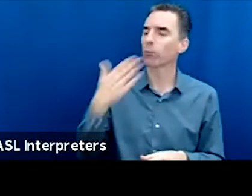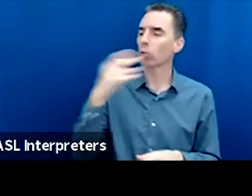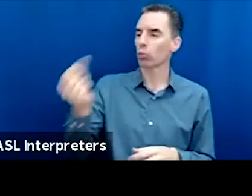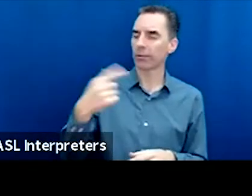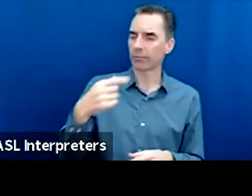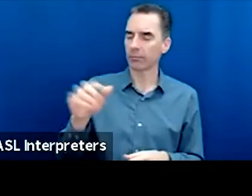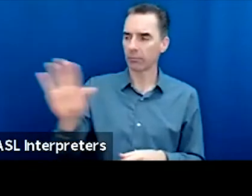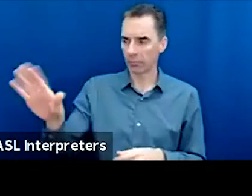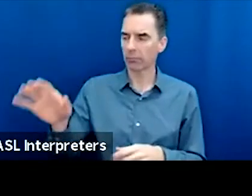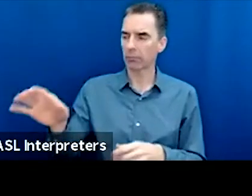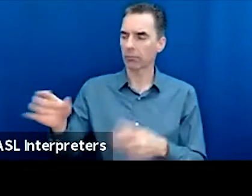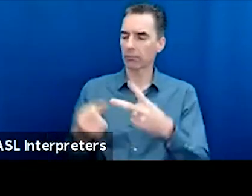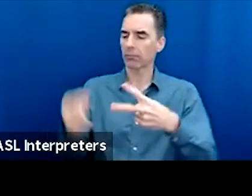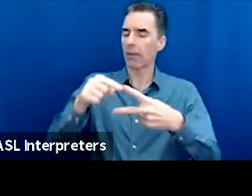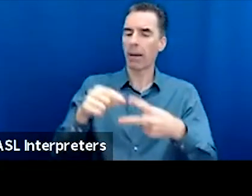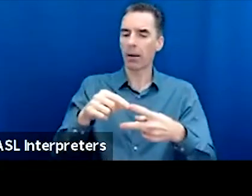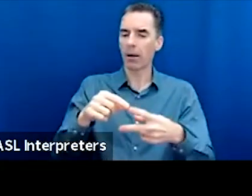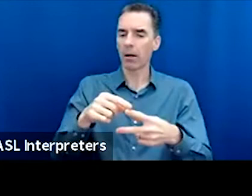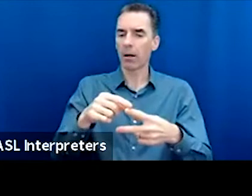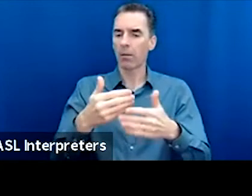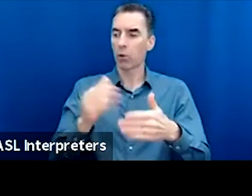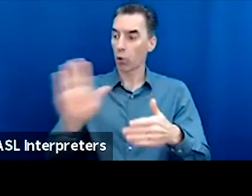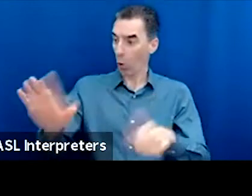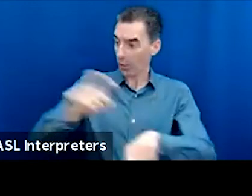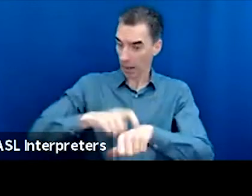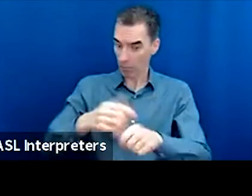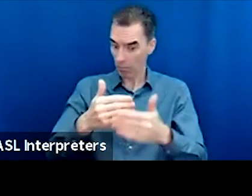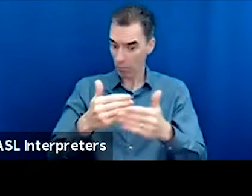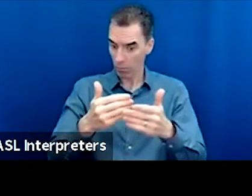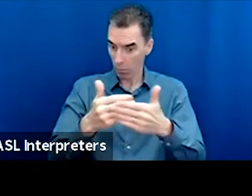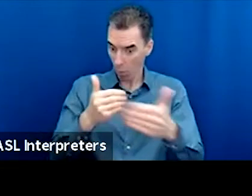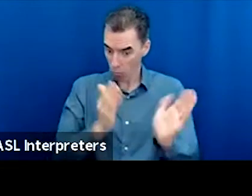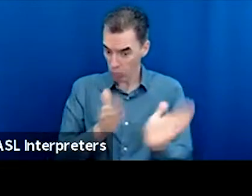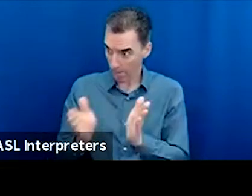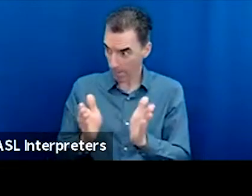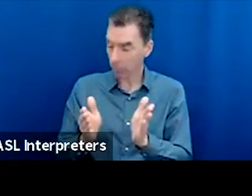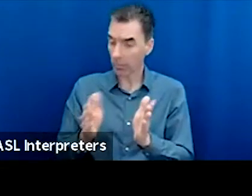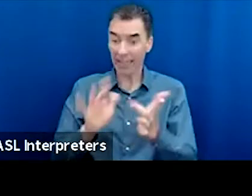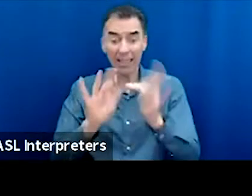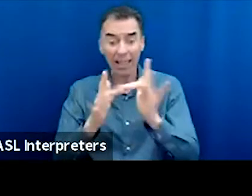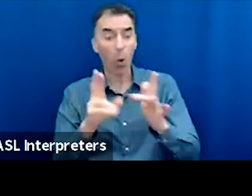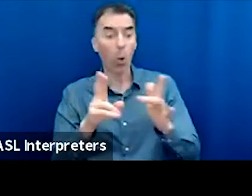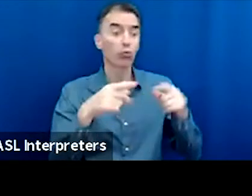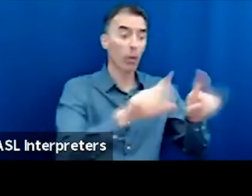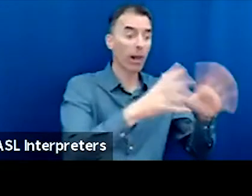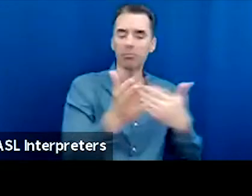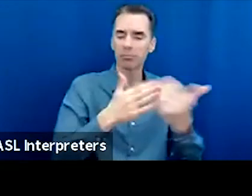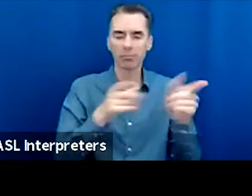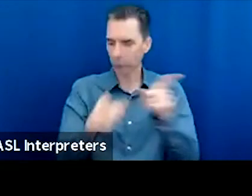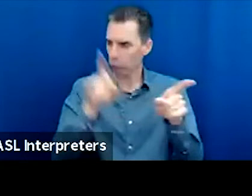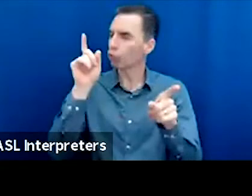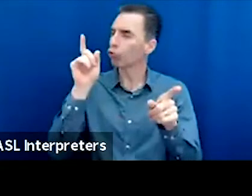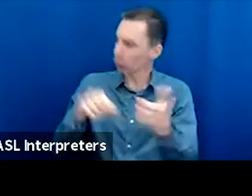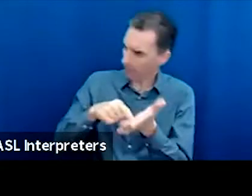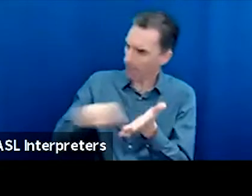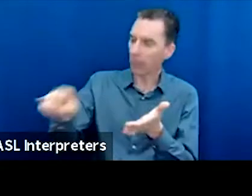me deal with the pay for prep first. Online or otherwise, you should be paid for prep, and we are definitely going to be fighting for that in the next